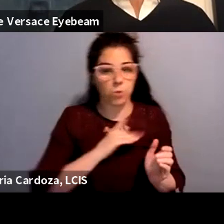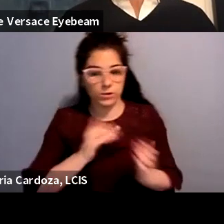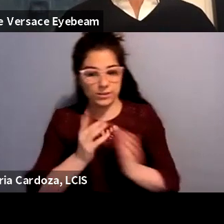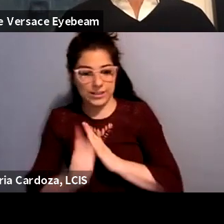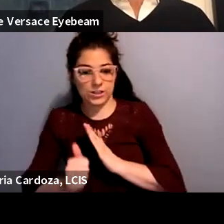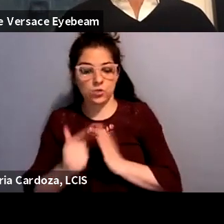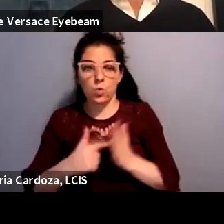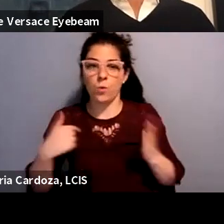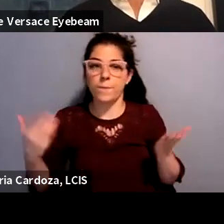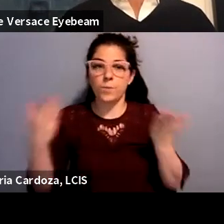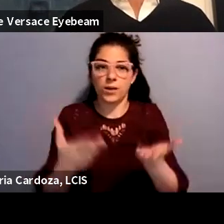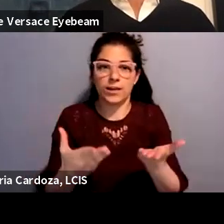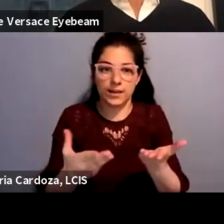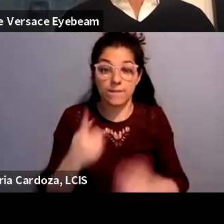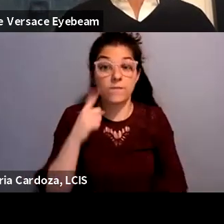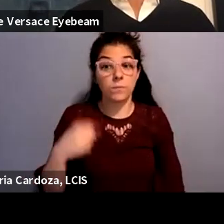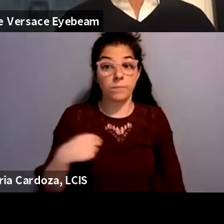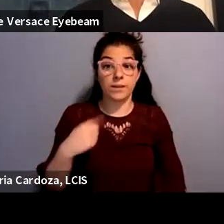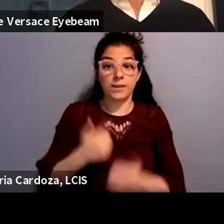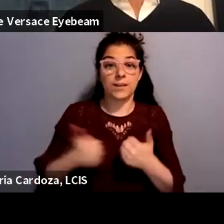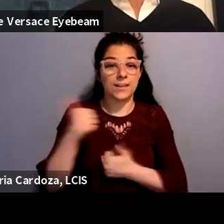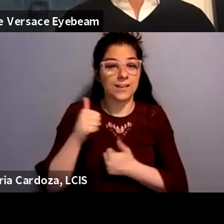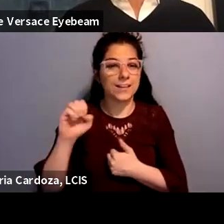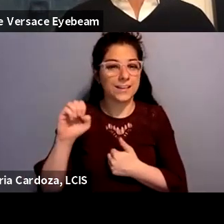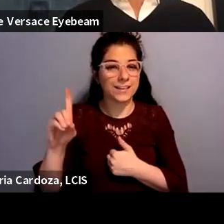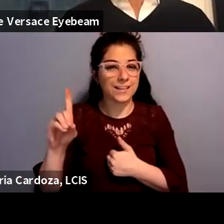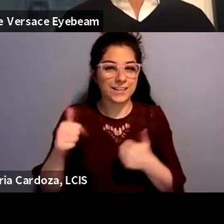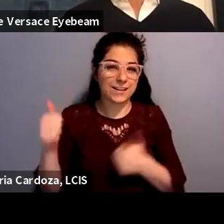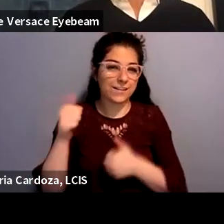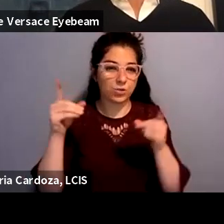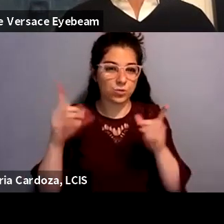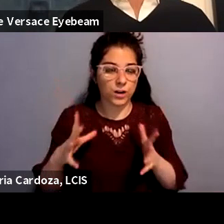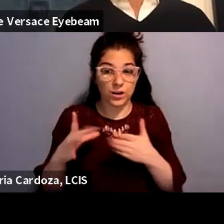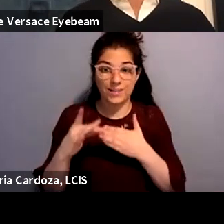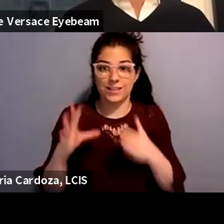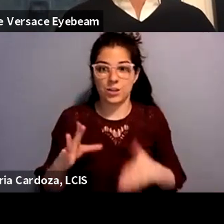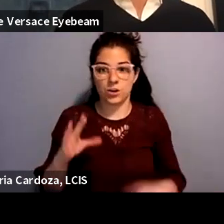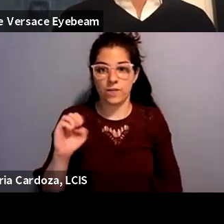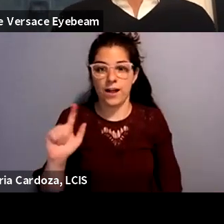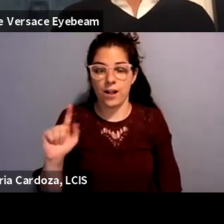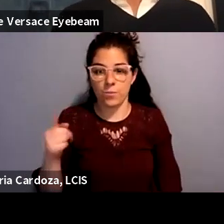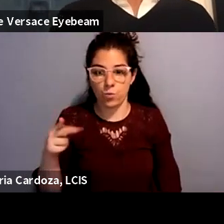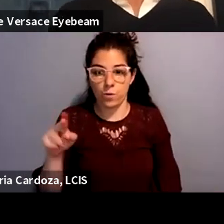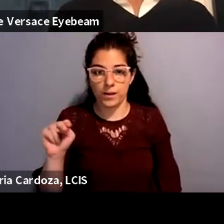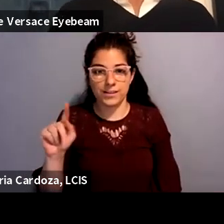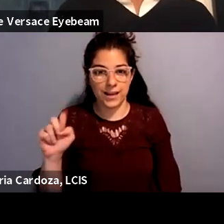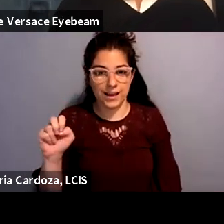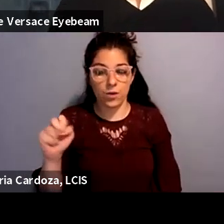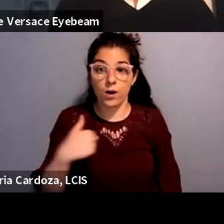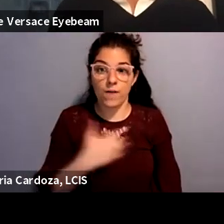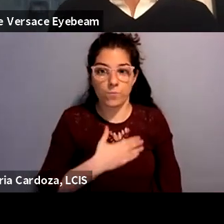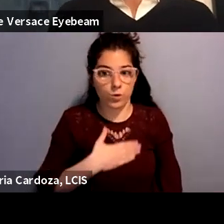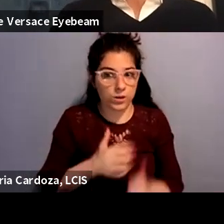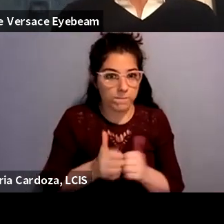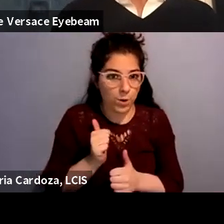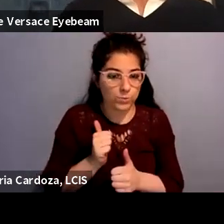me, as the executive director and the leader of El Puente, what I have most appreciated, and it was alluded